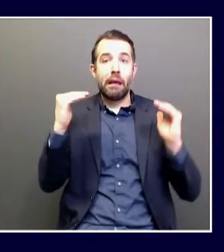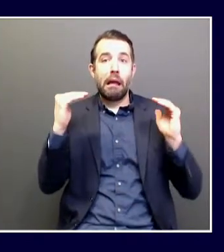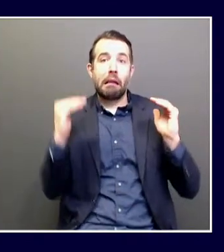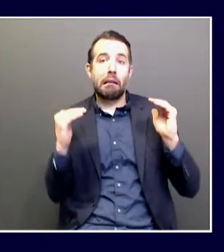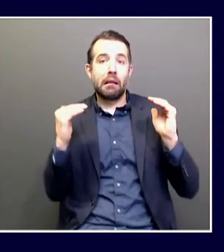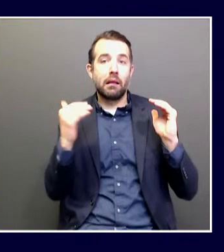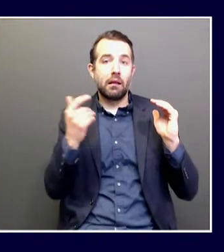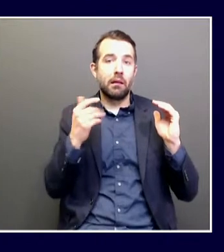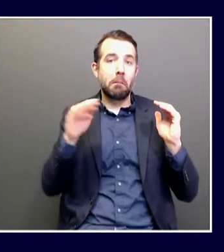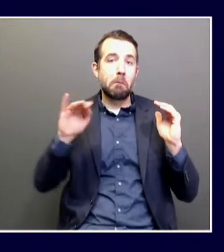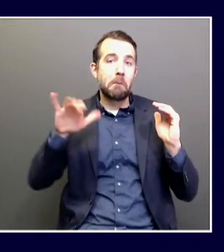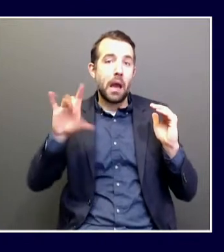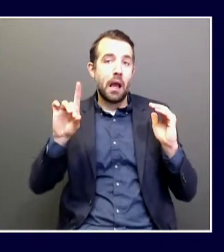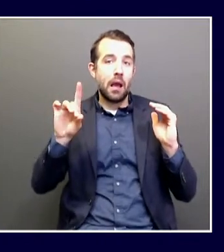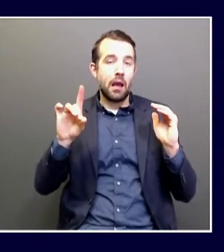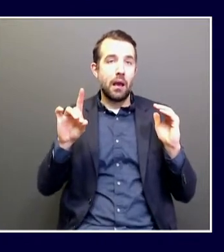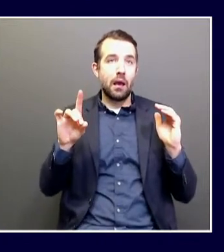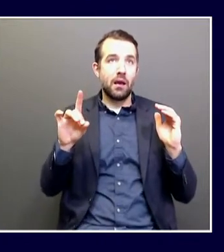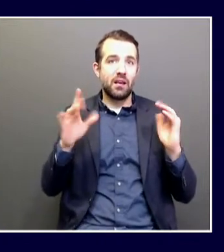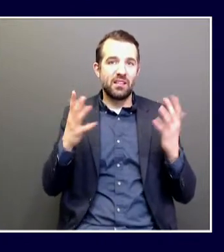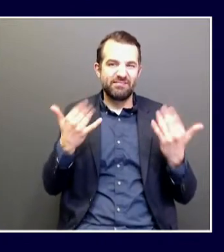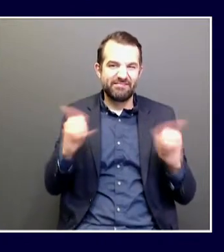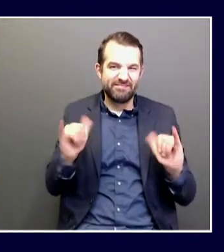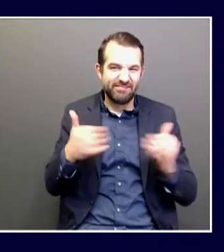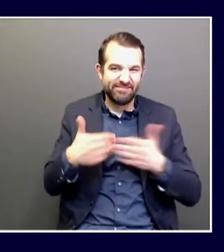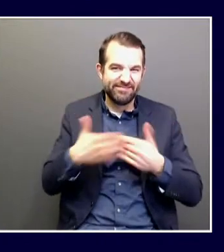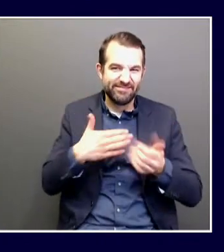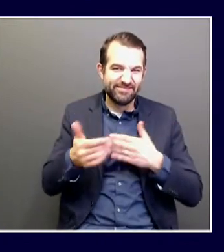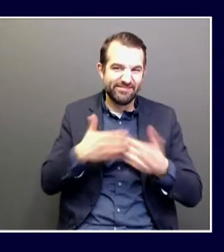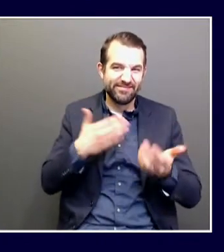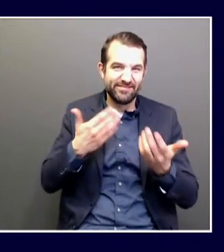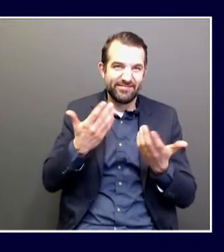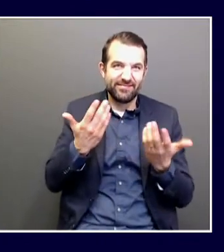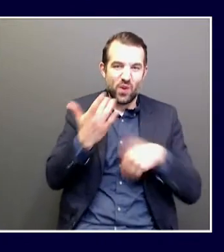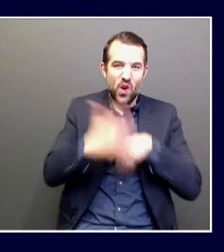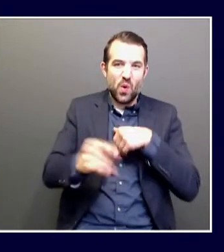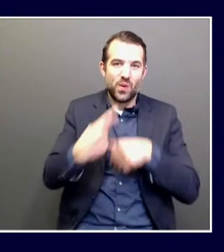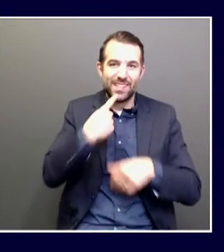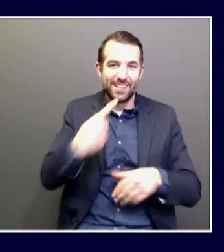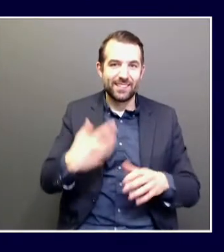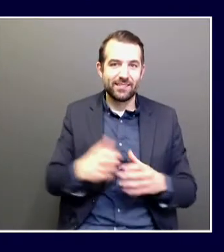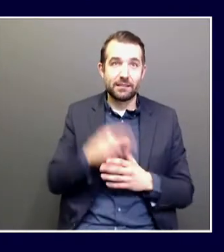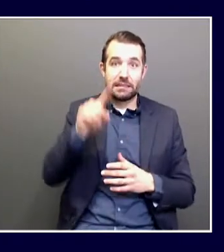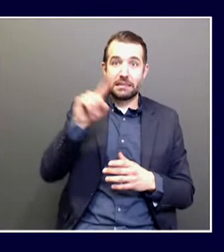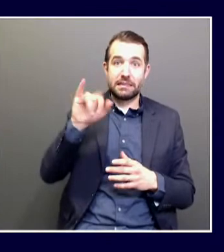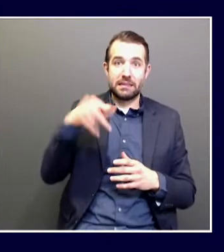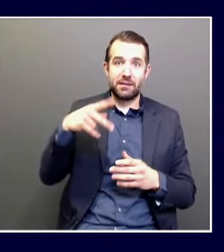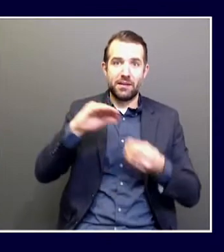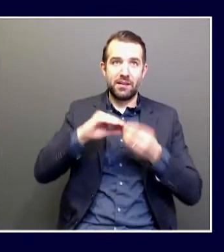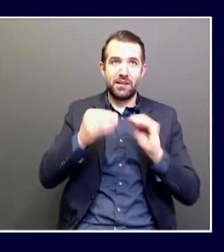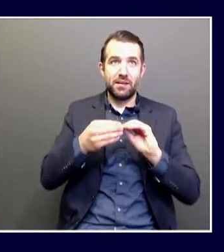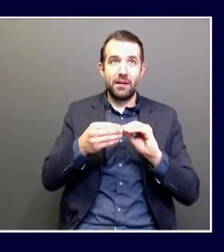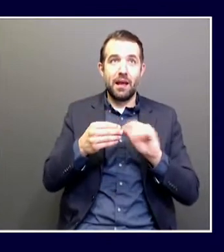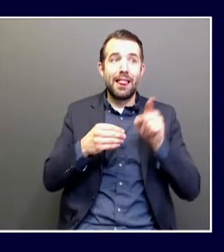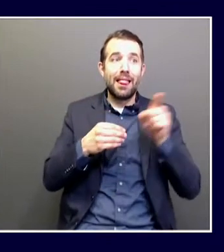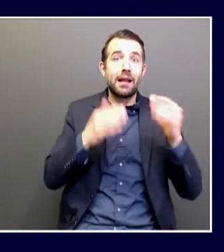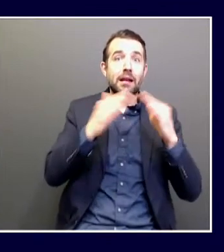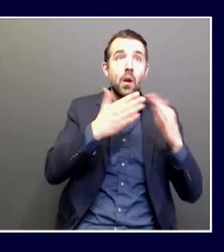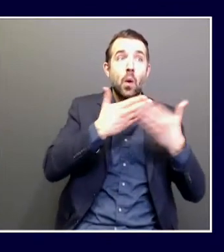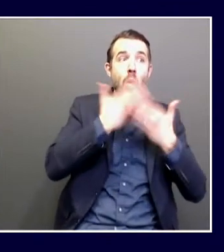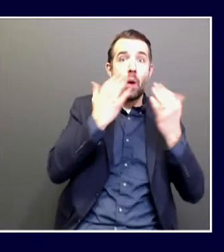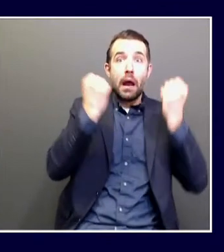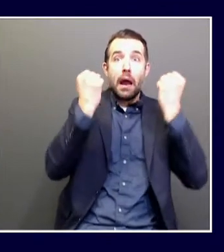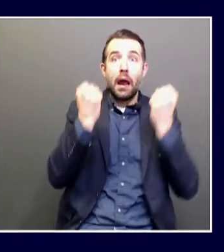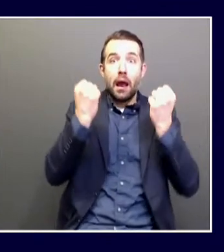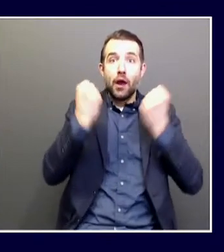But and we've talked about the zip code approach to risk management going back to April of